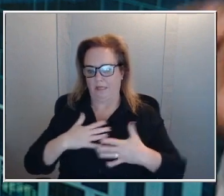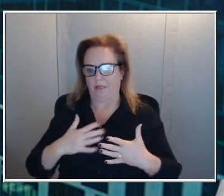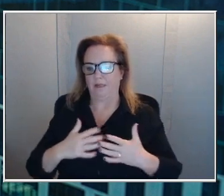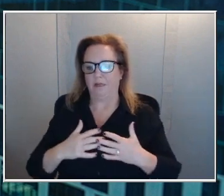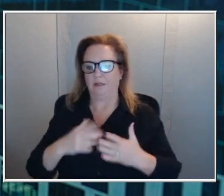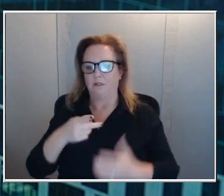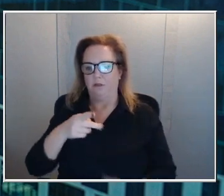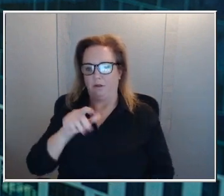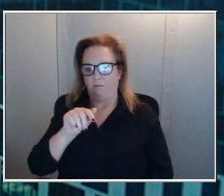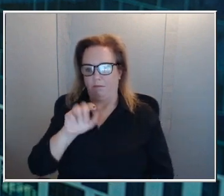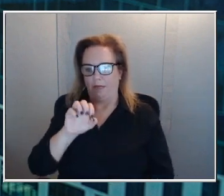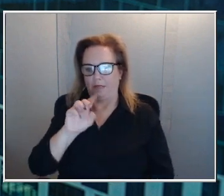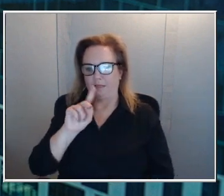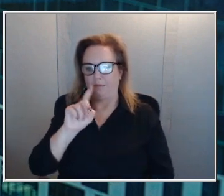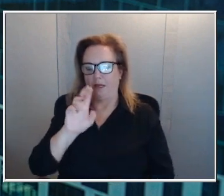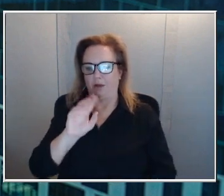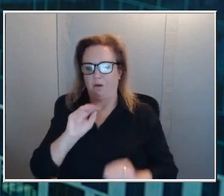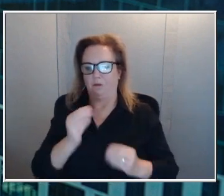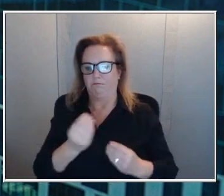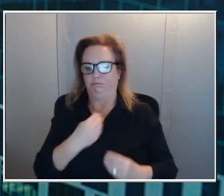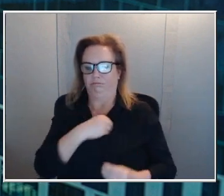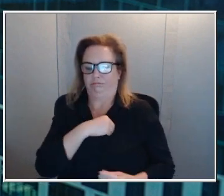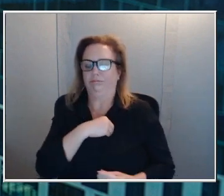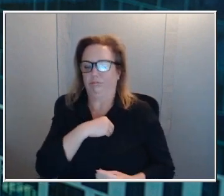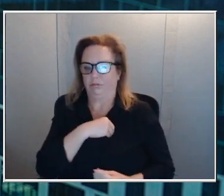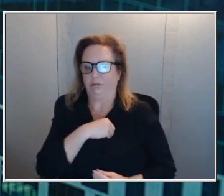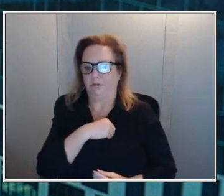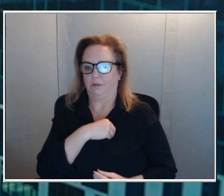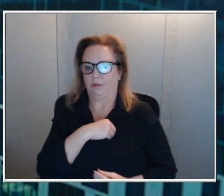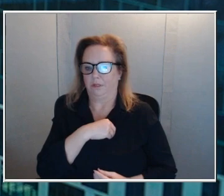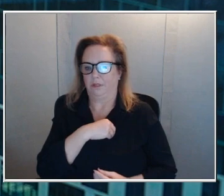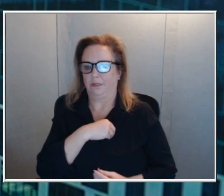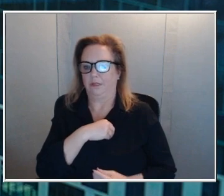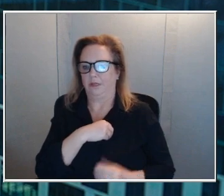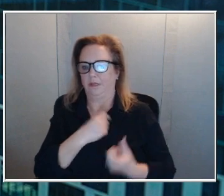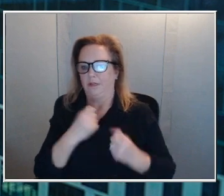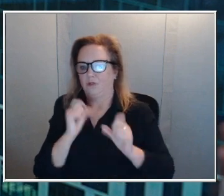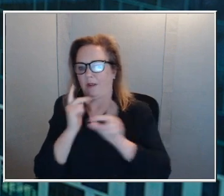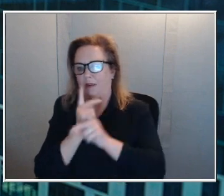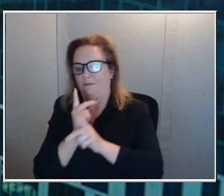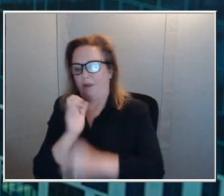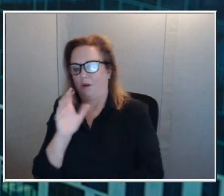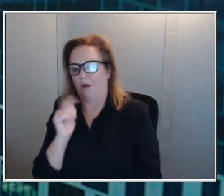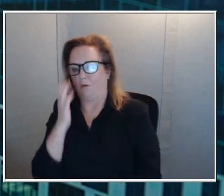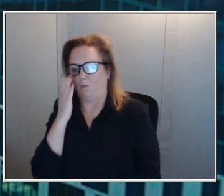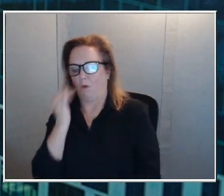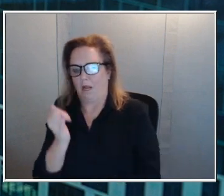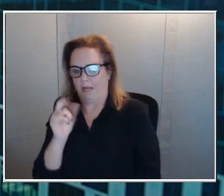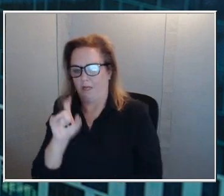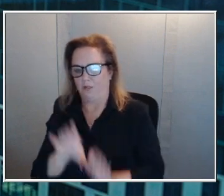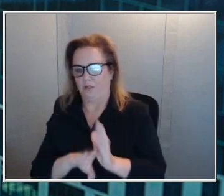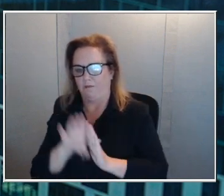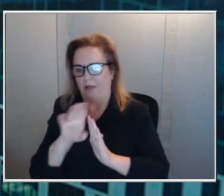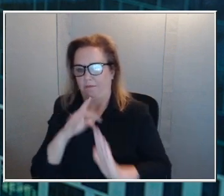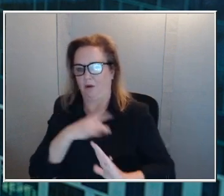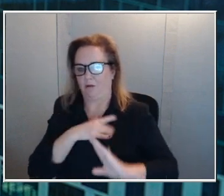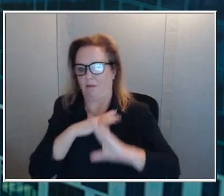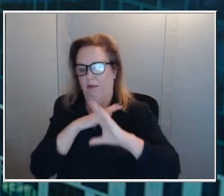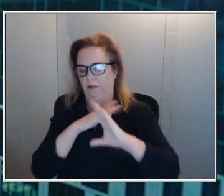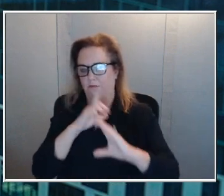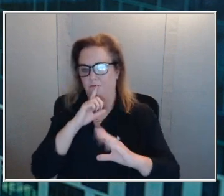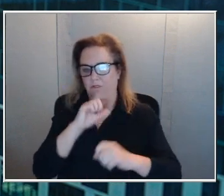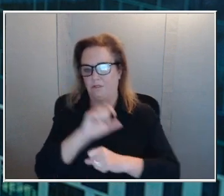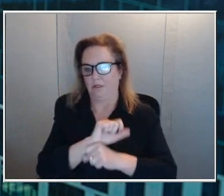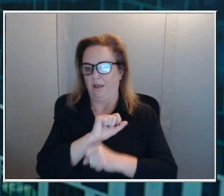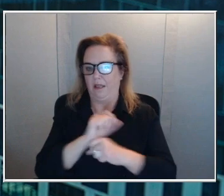pacemaker put in. Got a pacemaker put in, and then the backstory was trying to figure out why she developed this heart block, because she's otherwise a